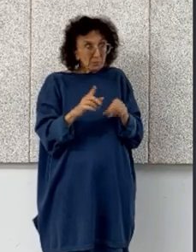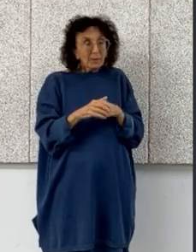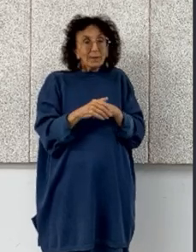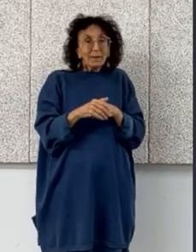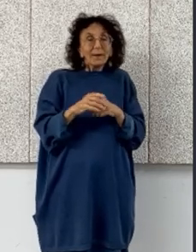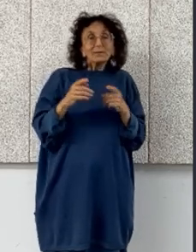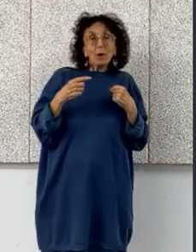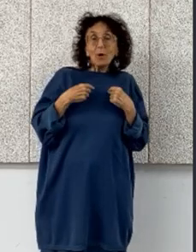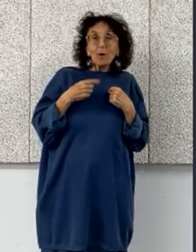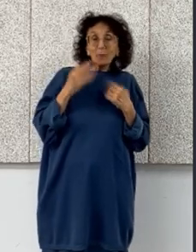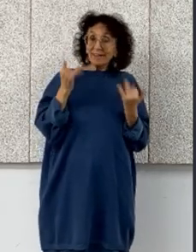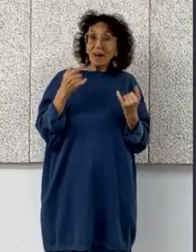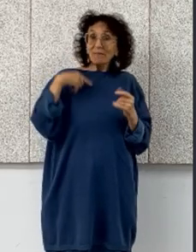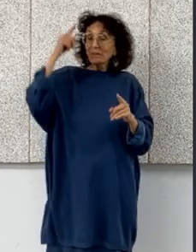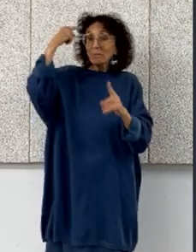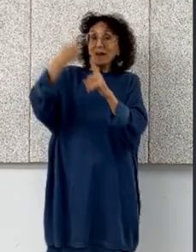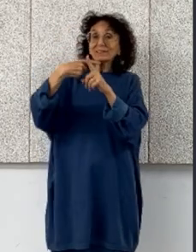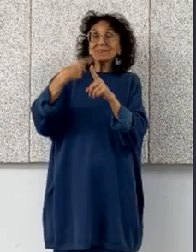year, I'll let you know.